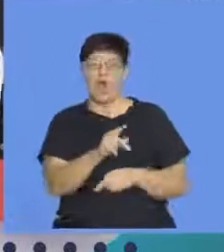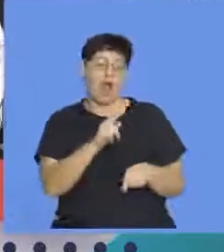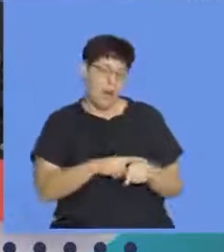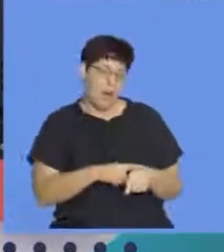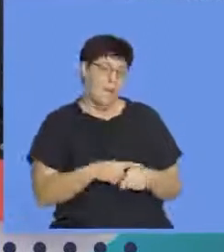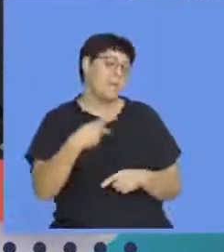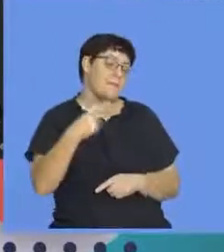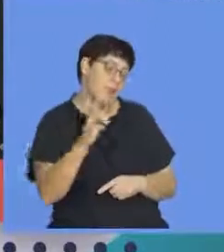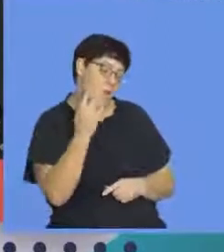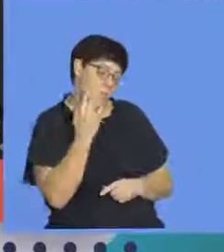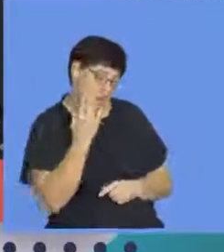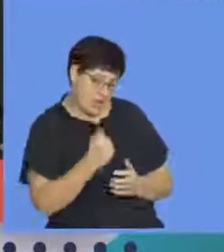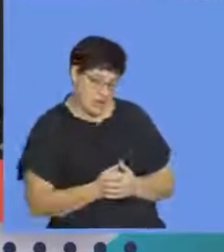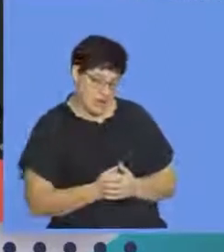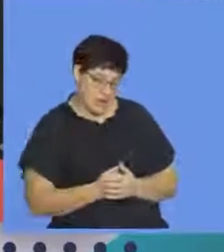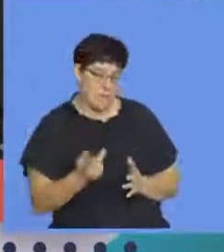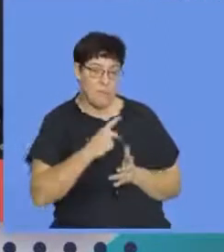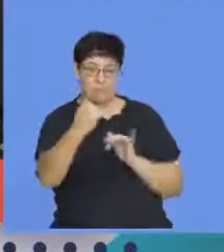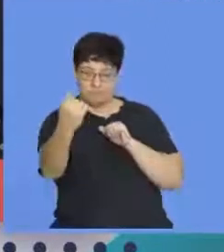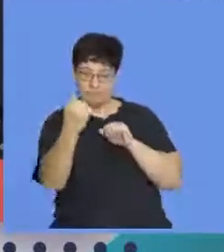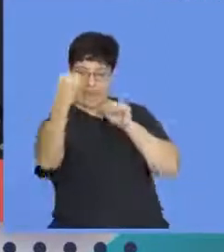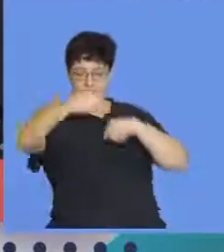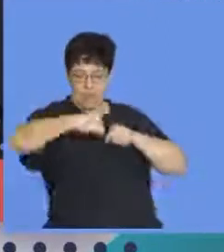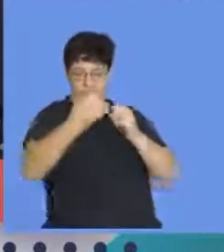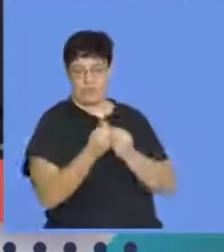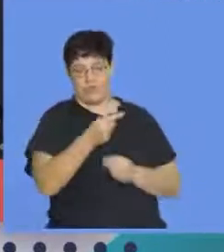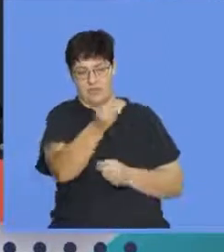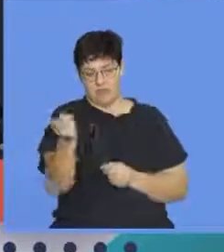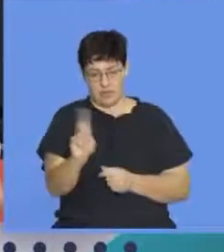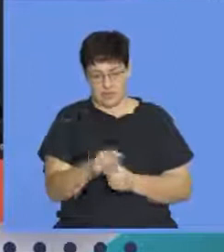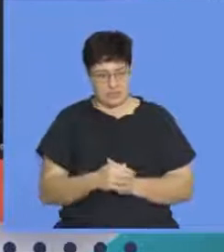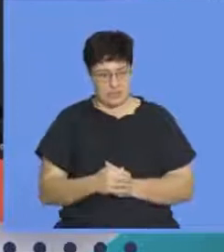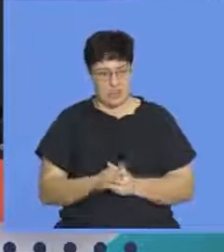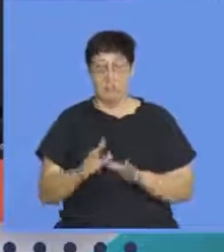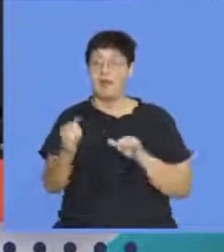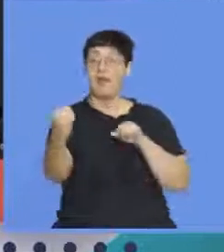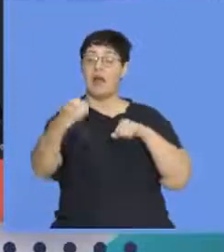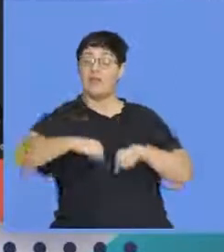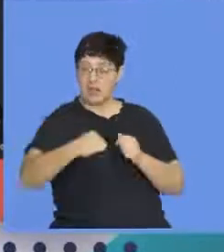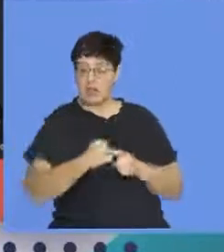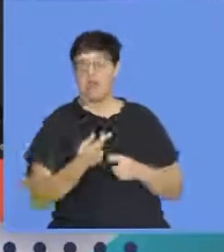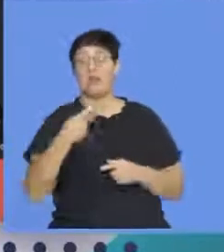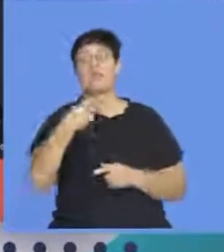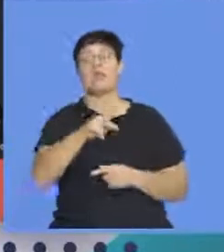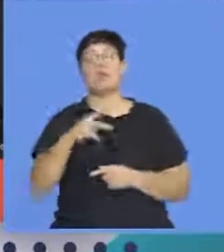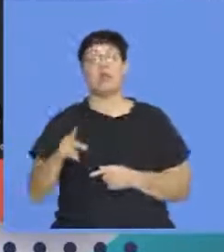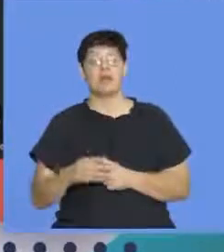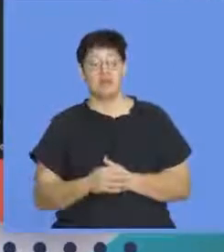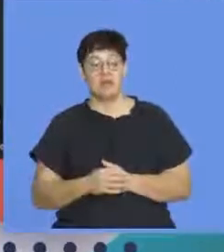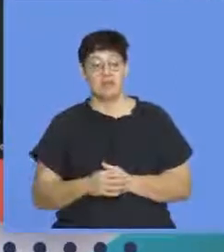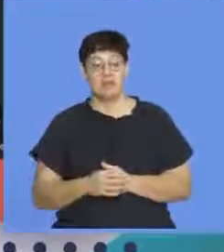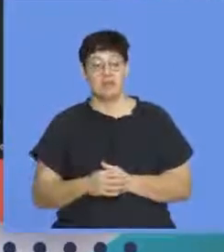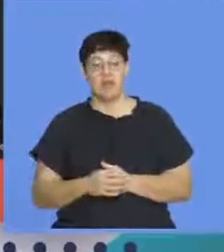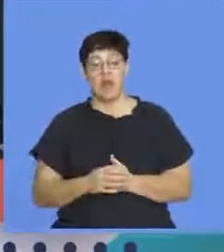creditors. What have you agreed with your creditors? You have agreed that you will pay them 2 months